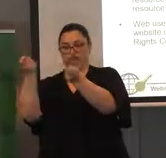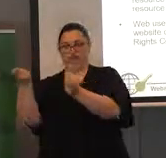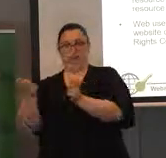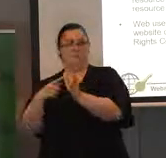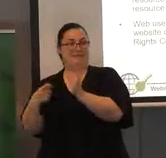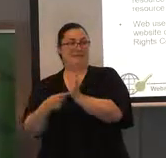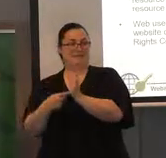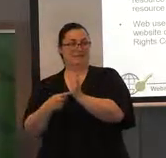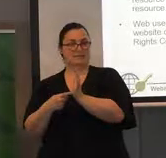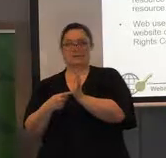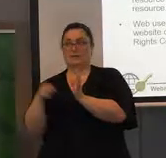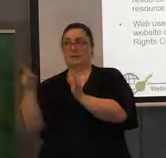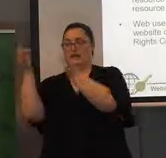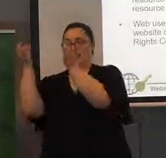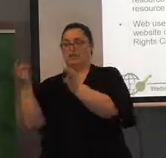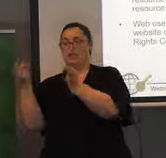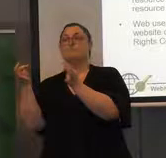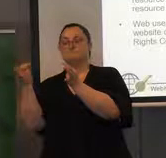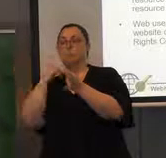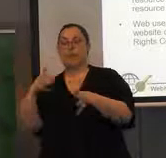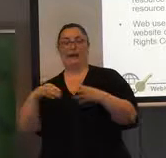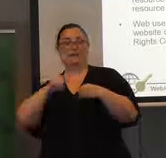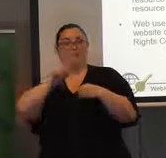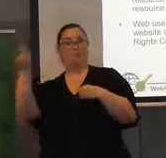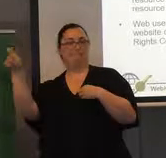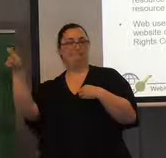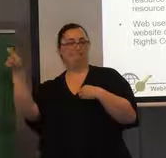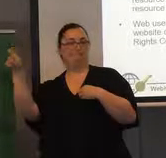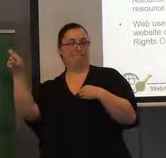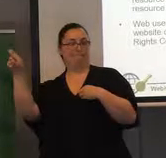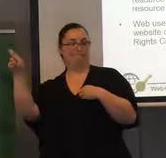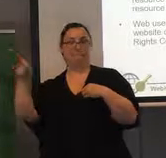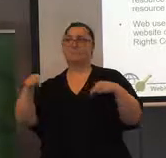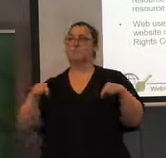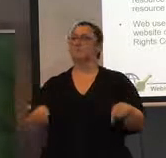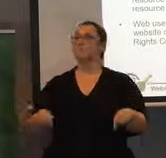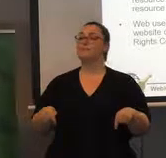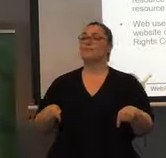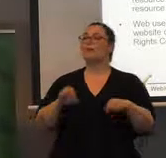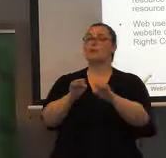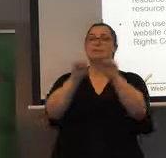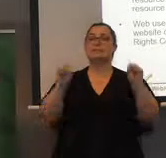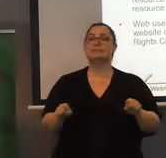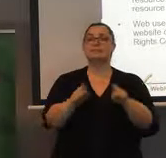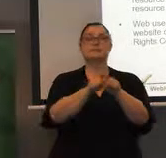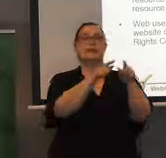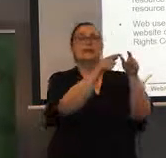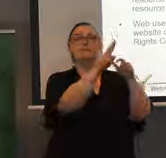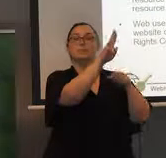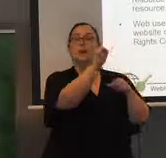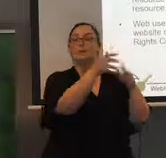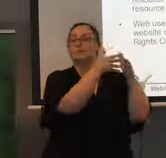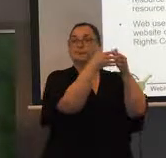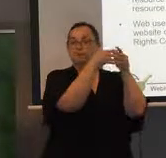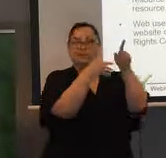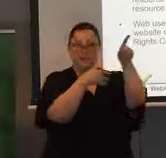the Act. So they decide whether you will be sued. We don't have an adversarial type of system the way they do in the